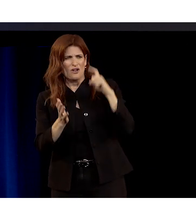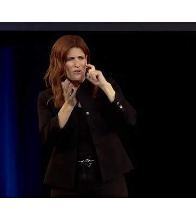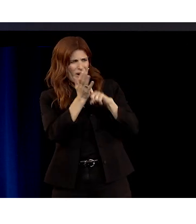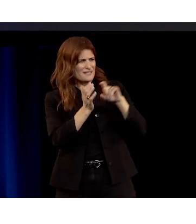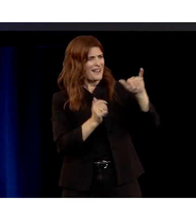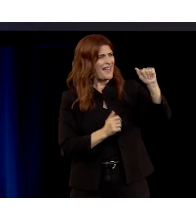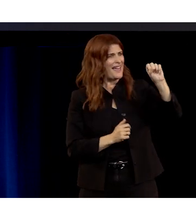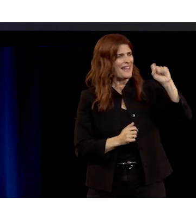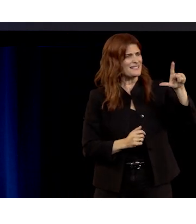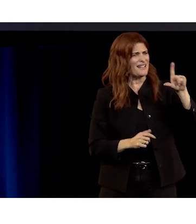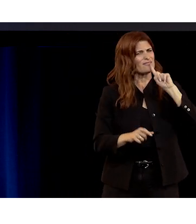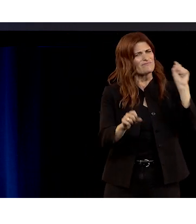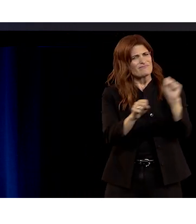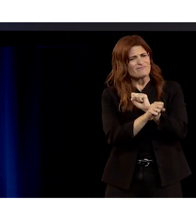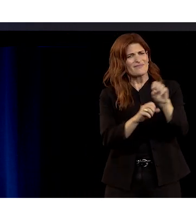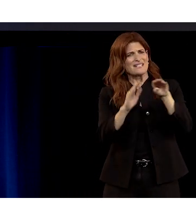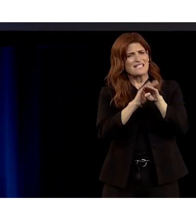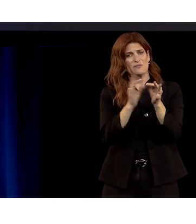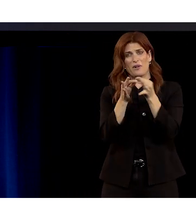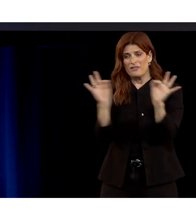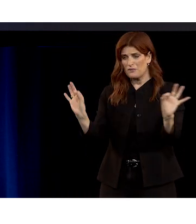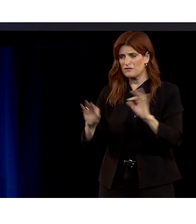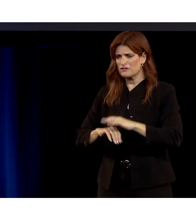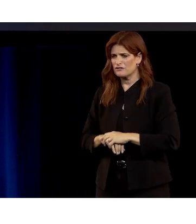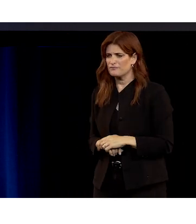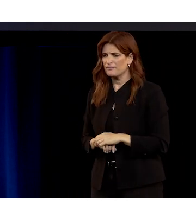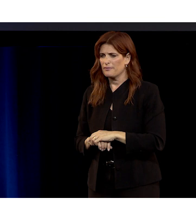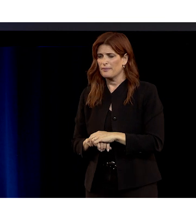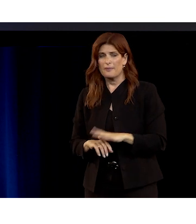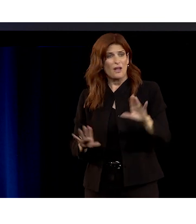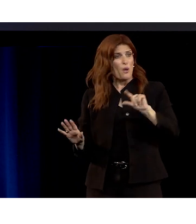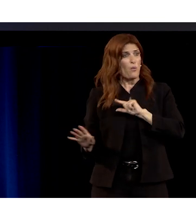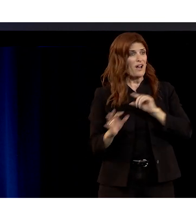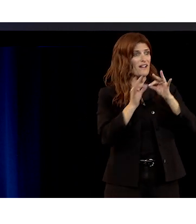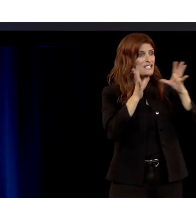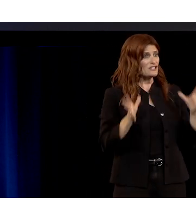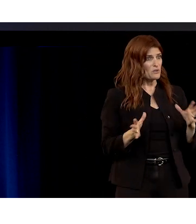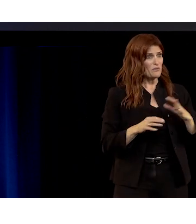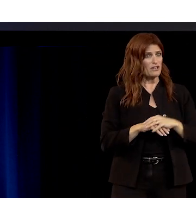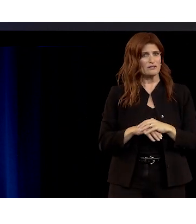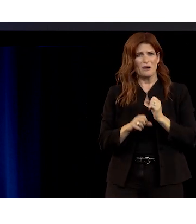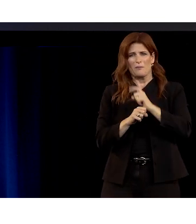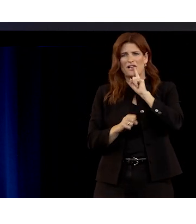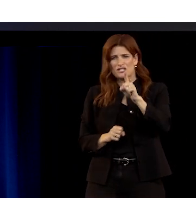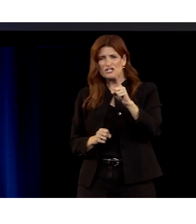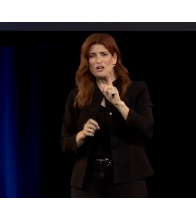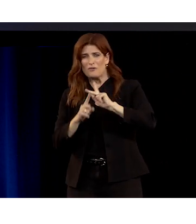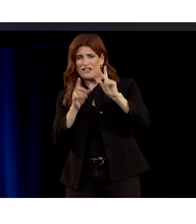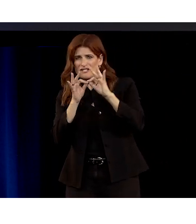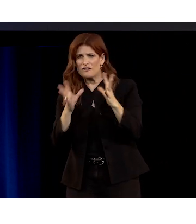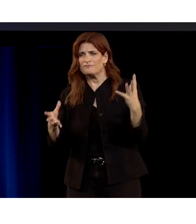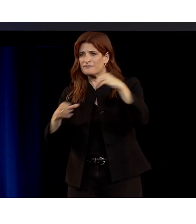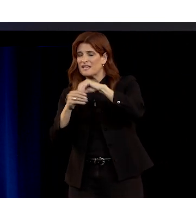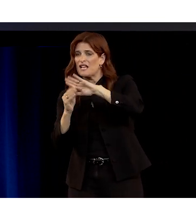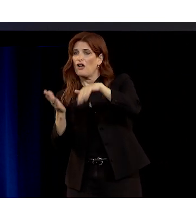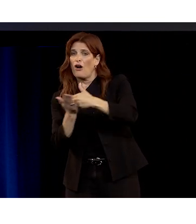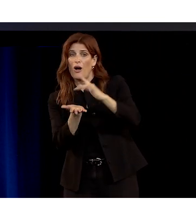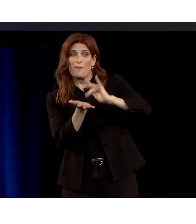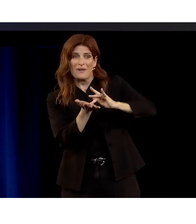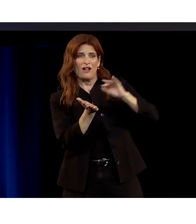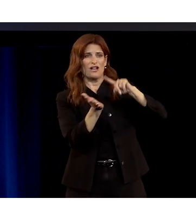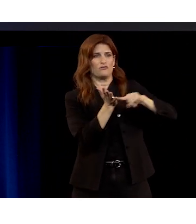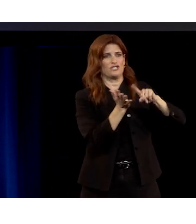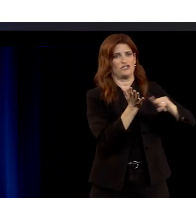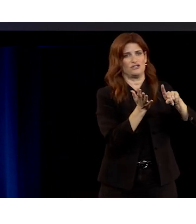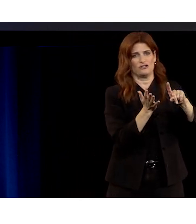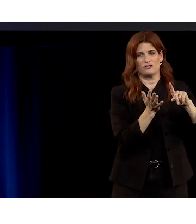to cure genetic deafness. But with scientific advancements come ethical dilemmas.